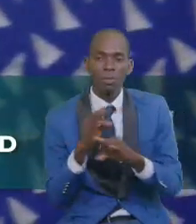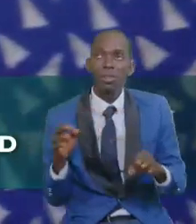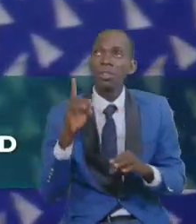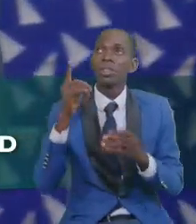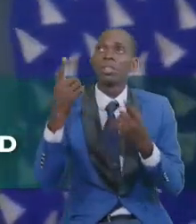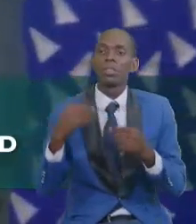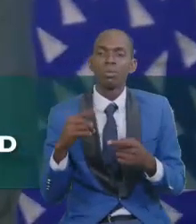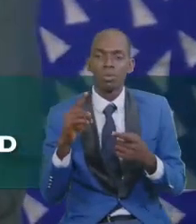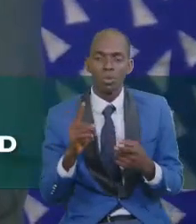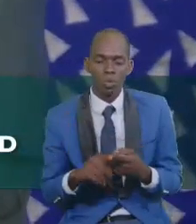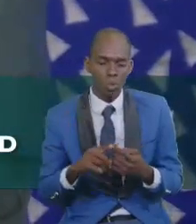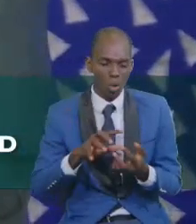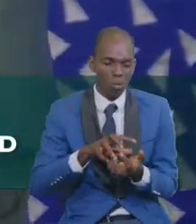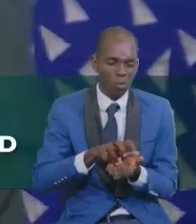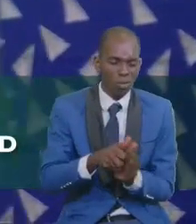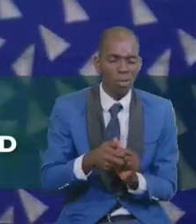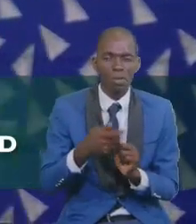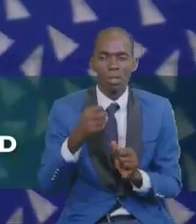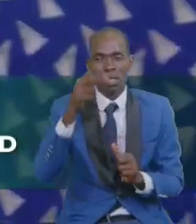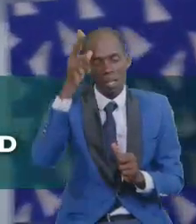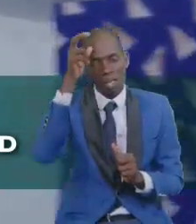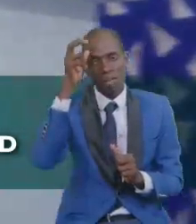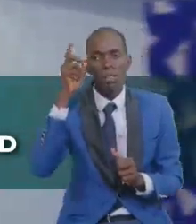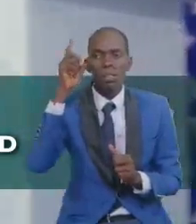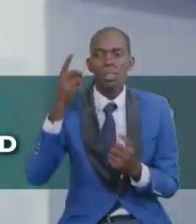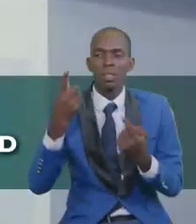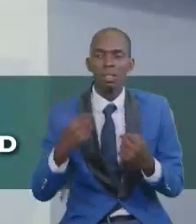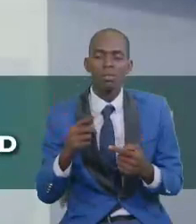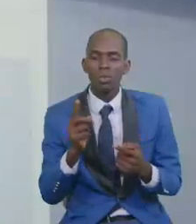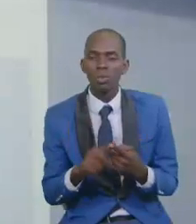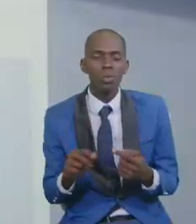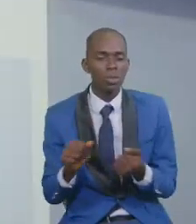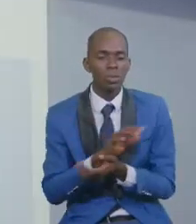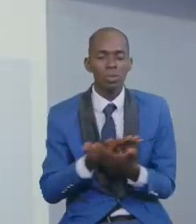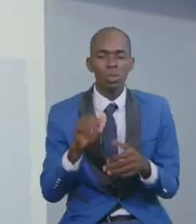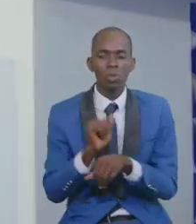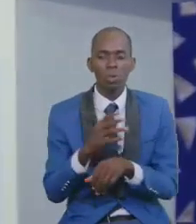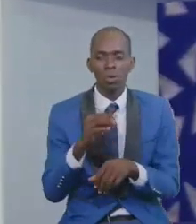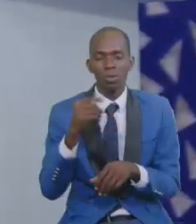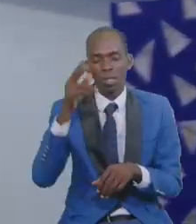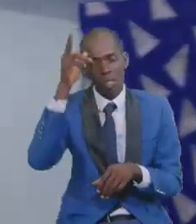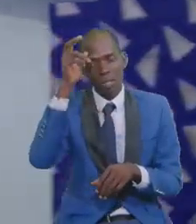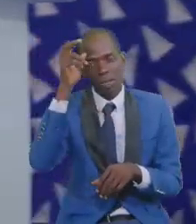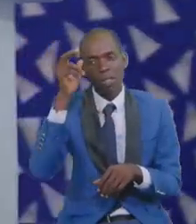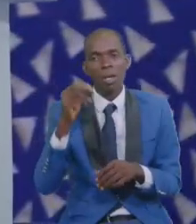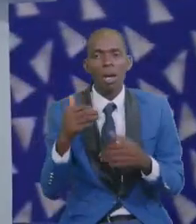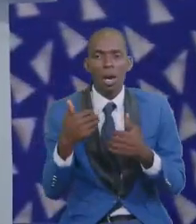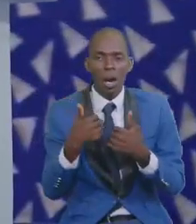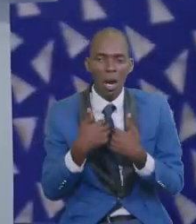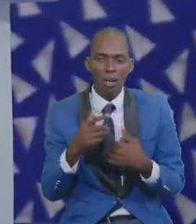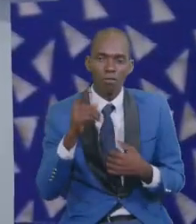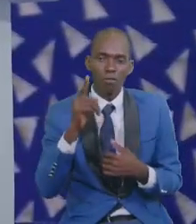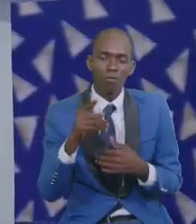to crush the devil, he came to destroy the works of the devil. Have you taught